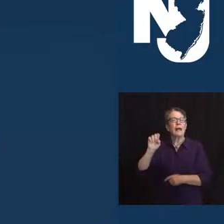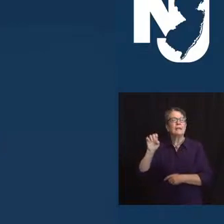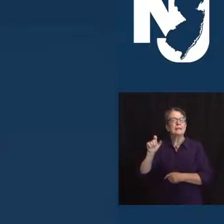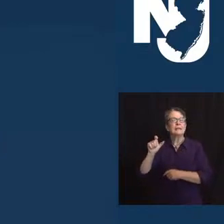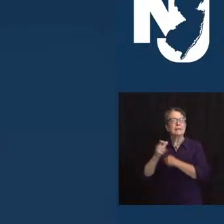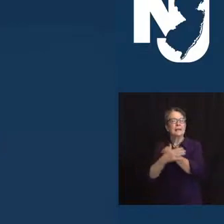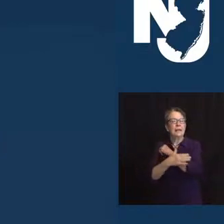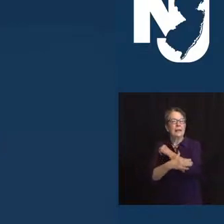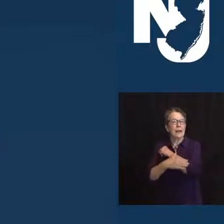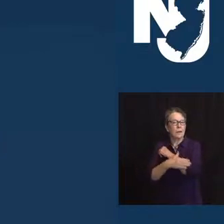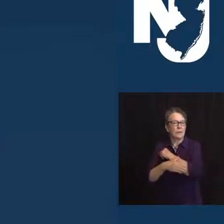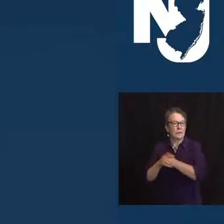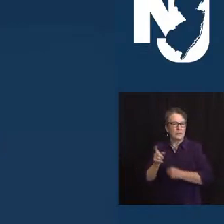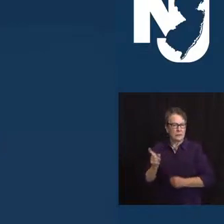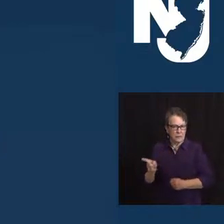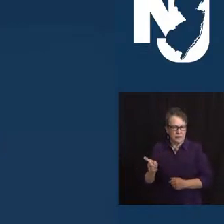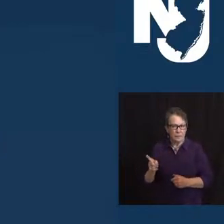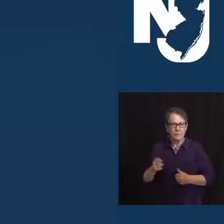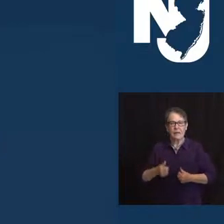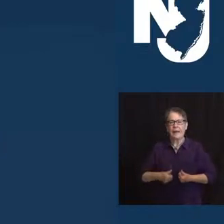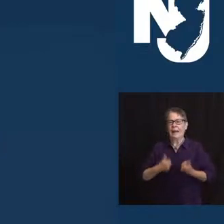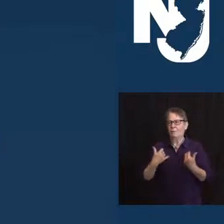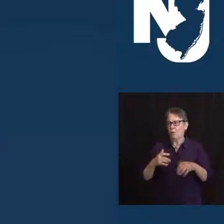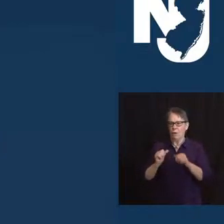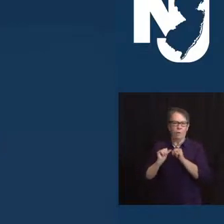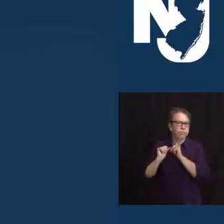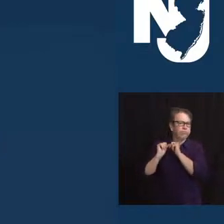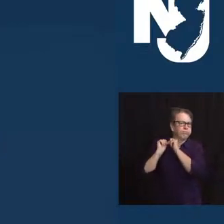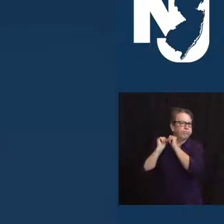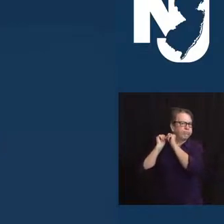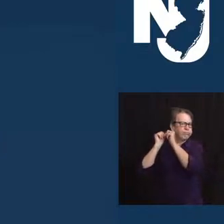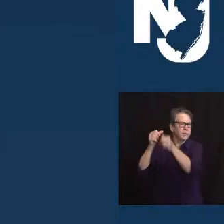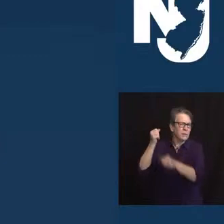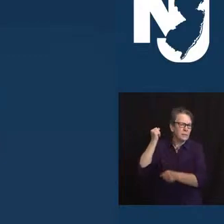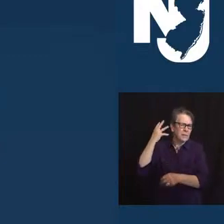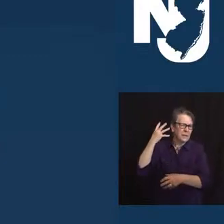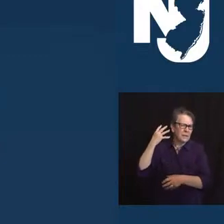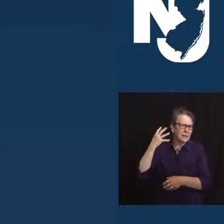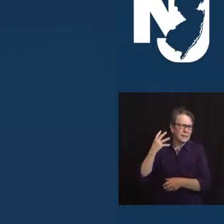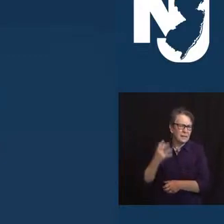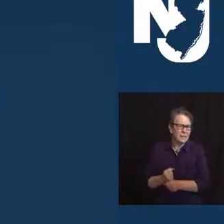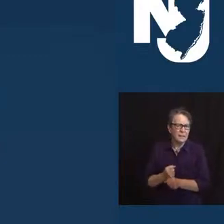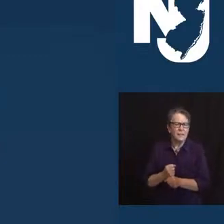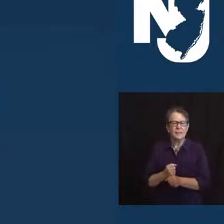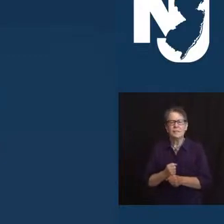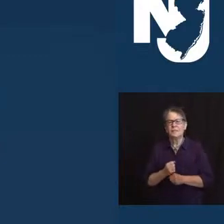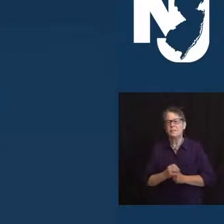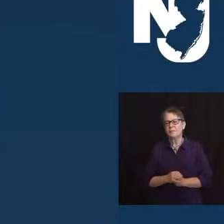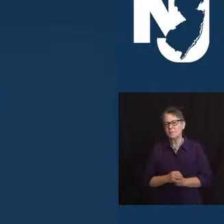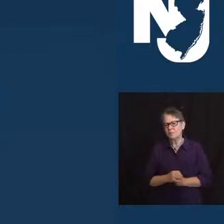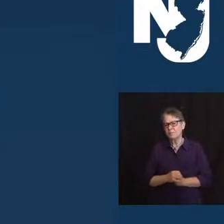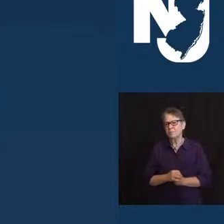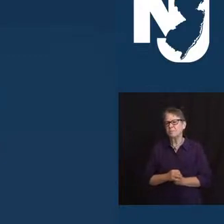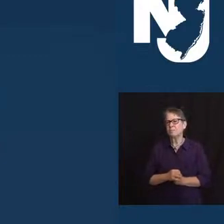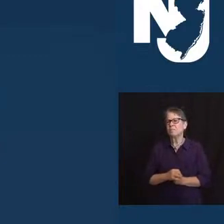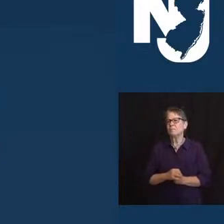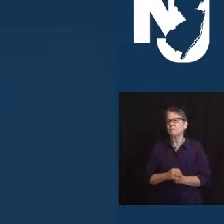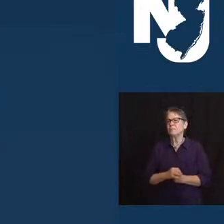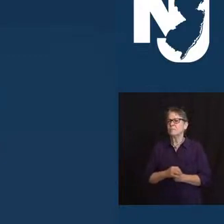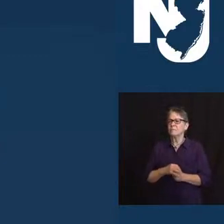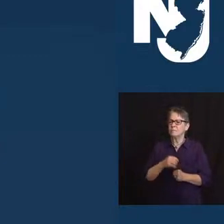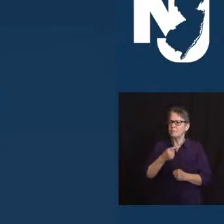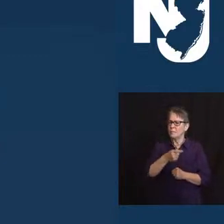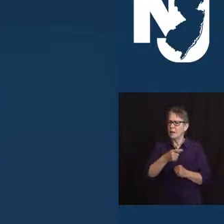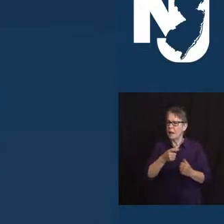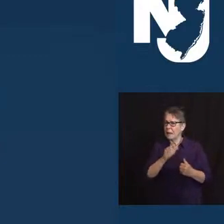to Lyndhurst with his wife after their marriage more than 58 years ago. With an educational background